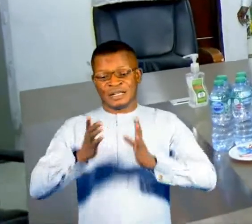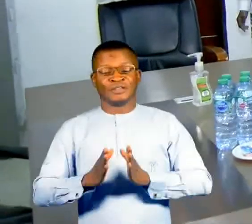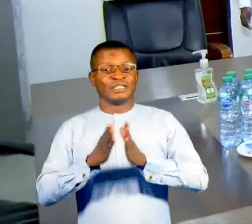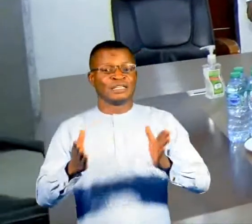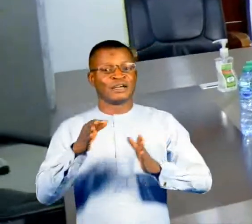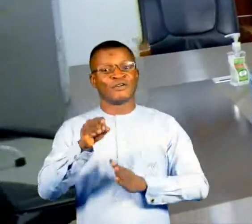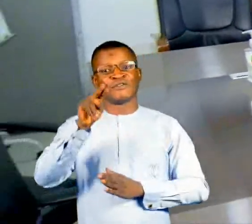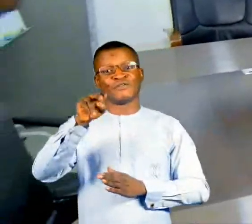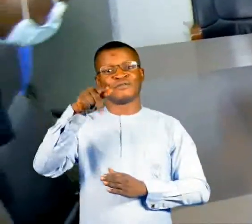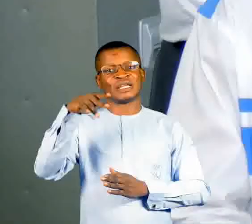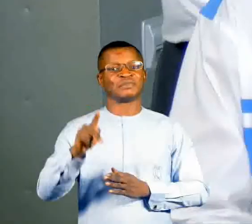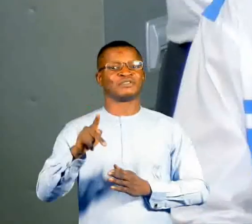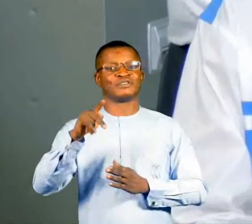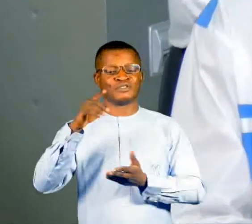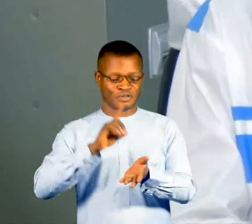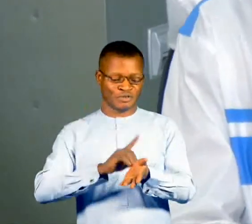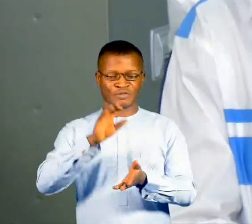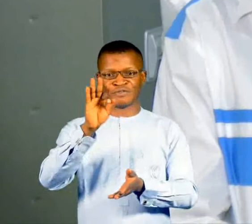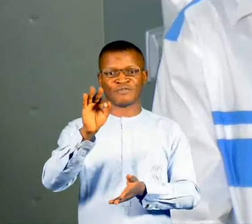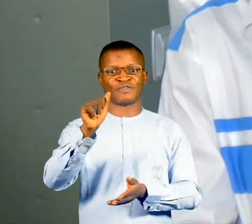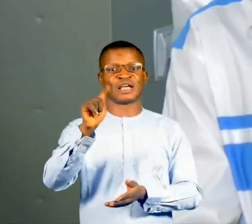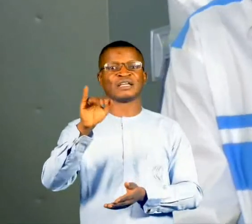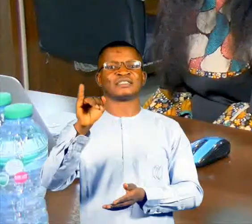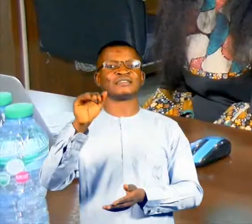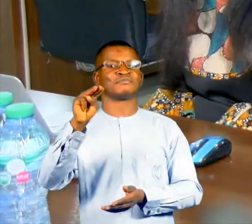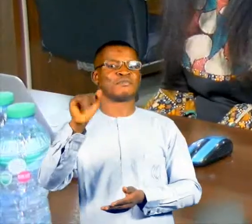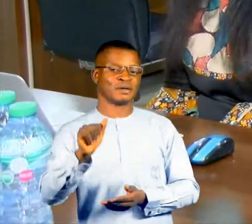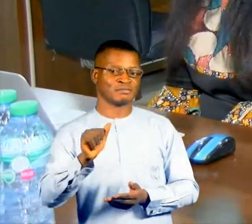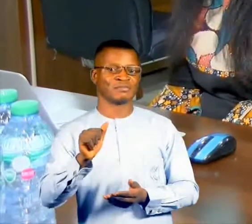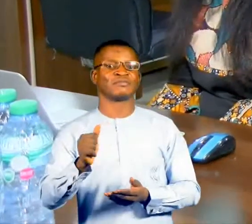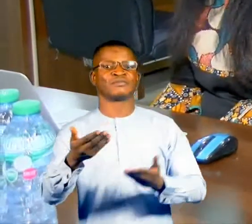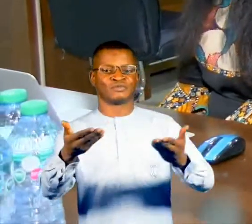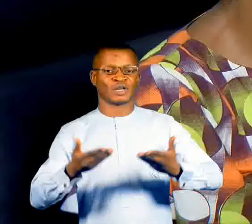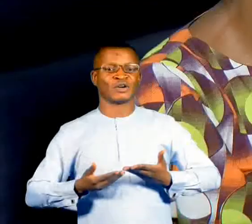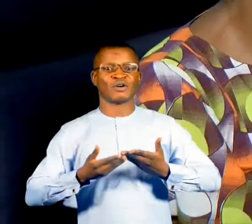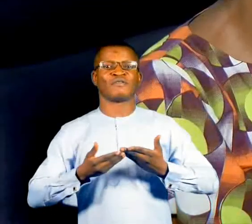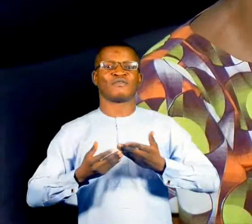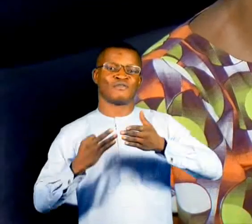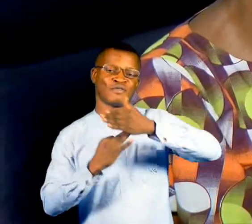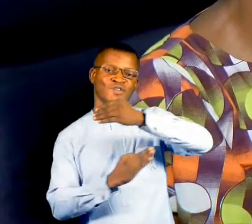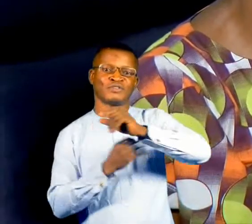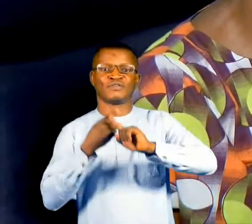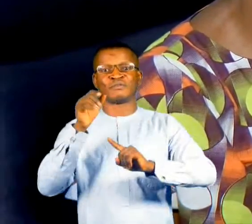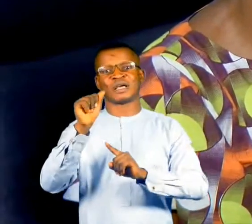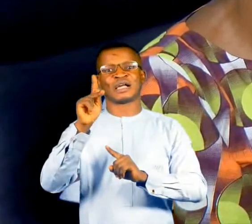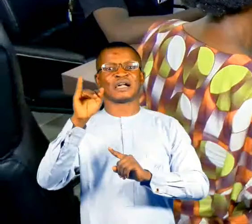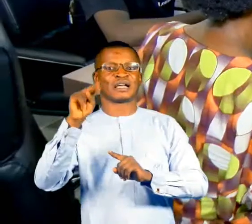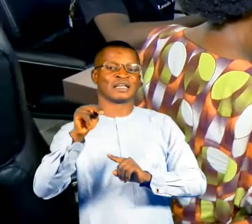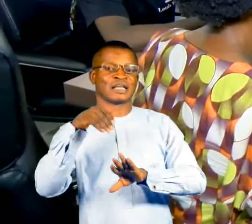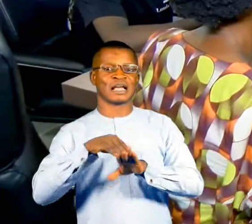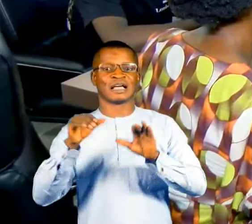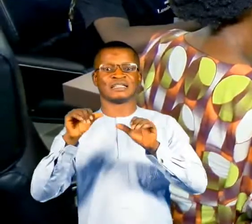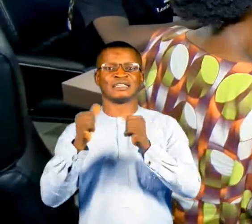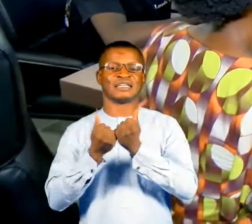The Director General of NAPTIP, Dr. Fatima Waziri Azi, played host to a delegation from the Akin Fadeyi Foundation